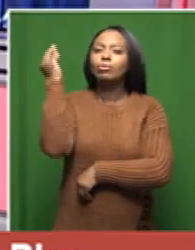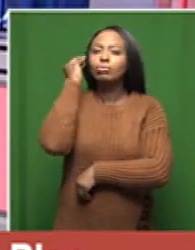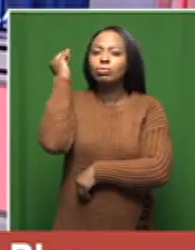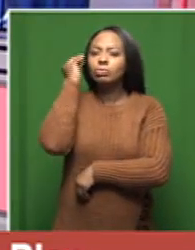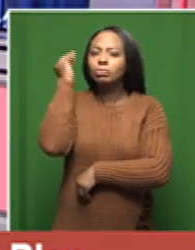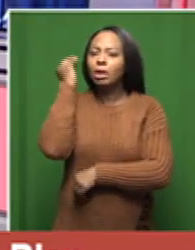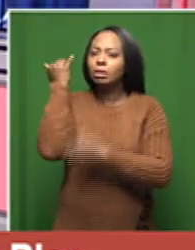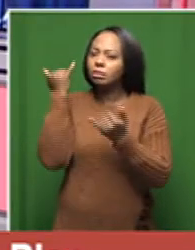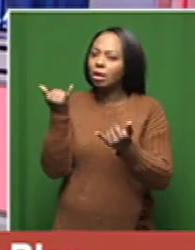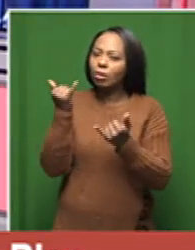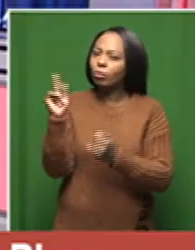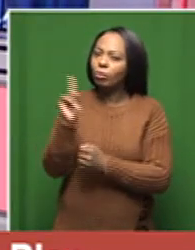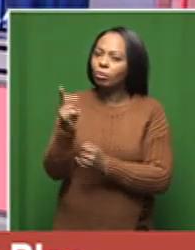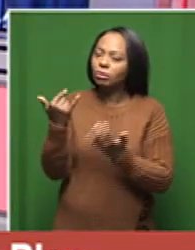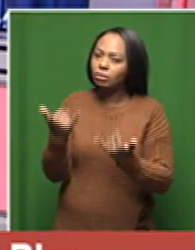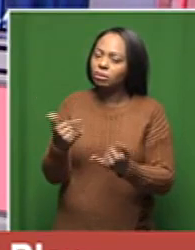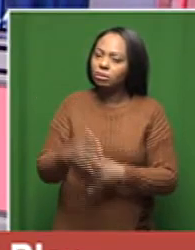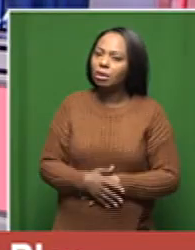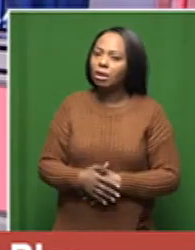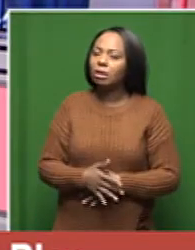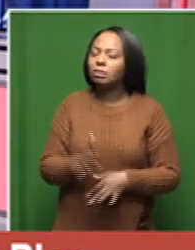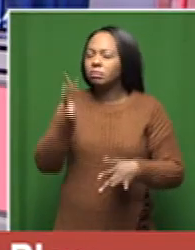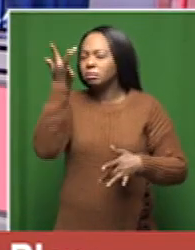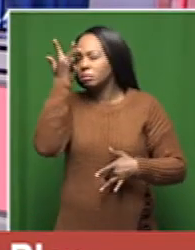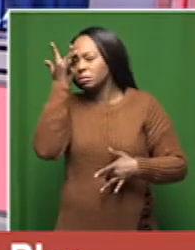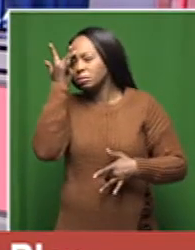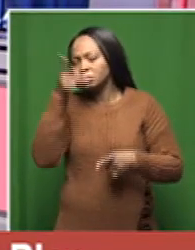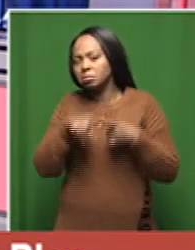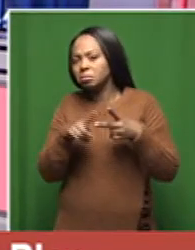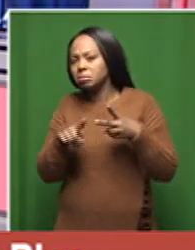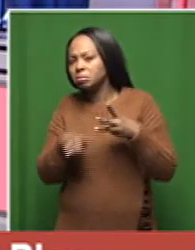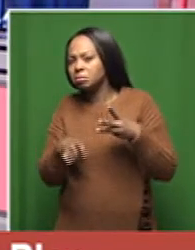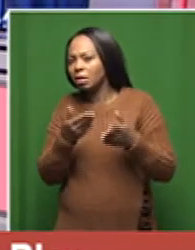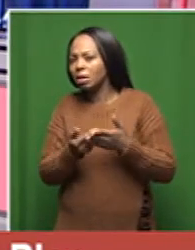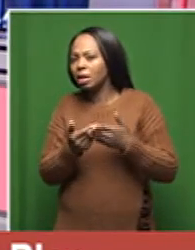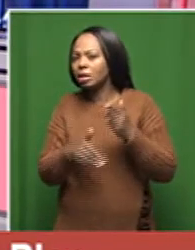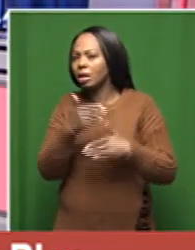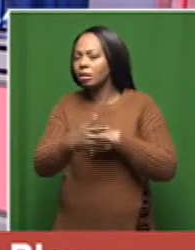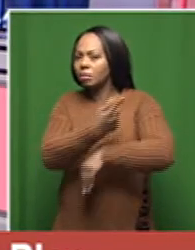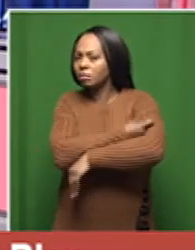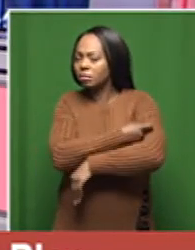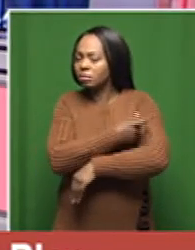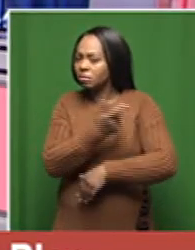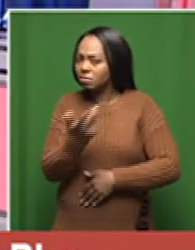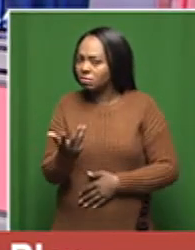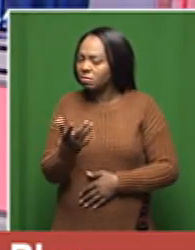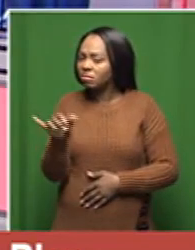side effects? What are the typical symptoms that people get after they've been jabbed?